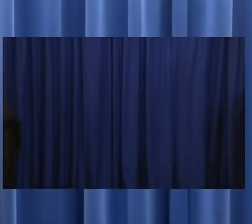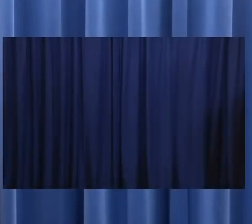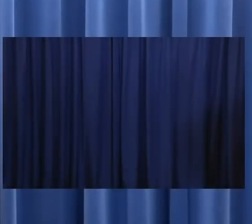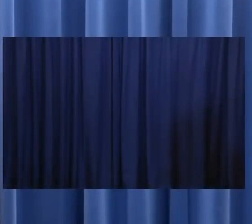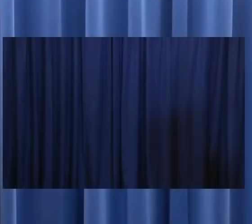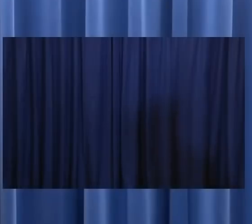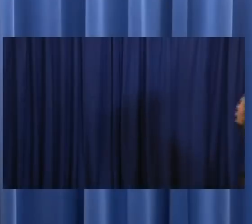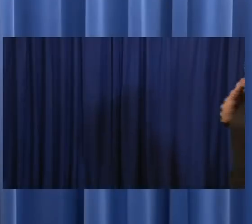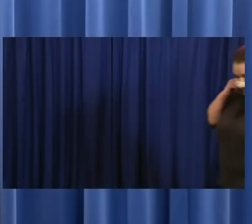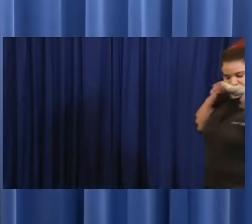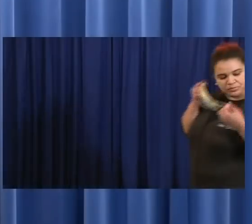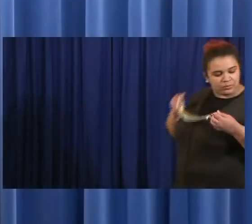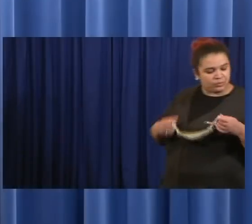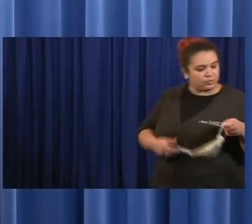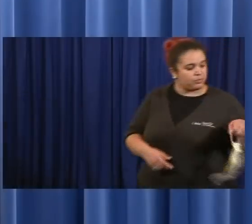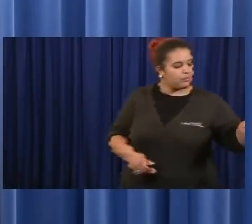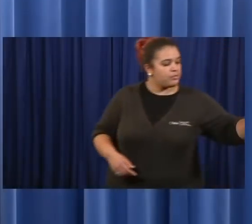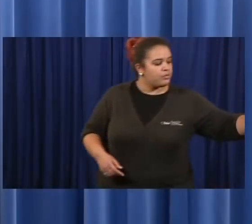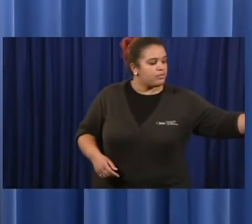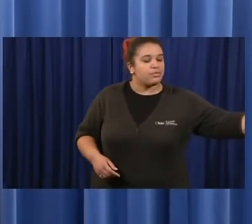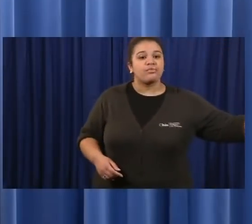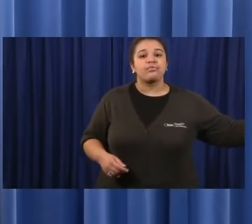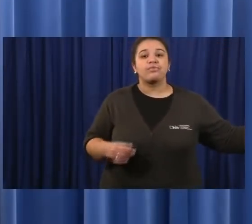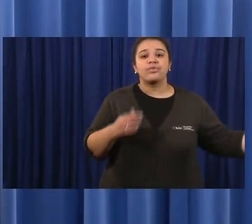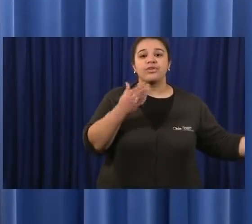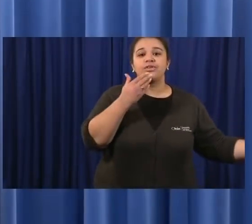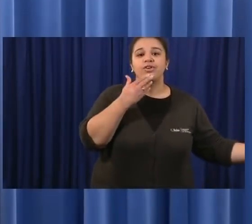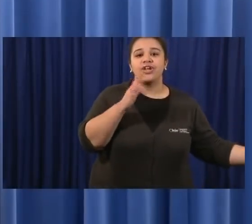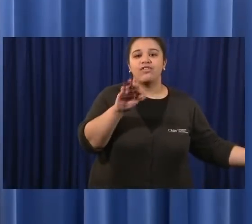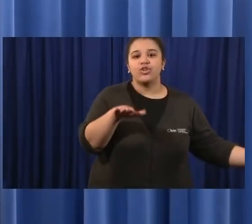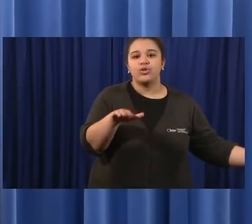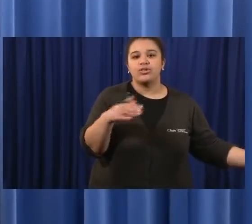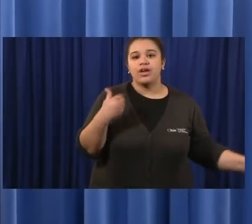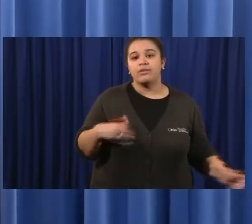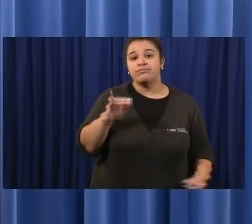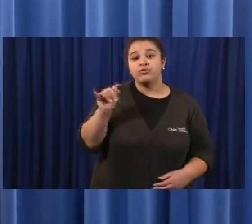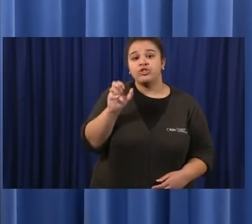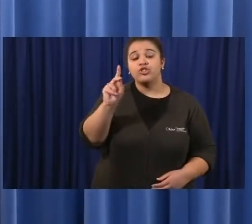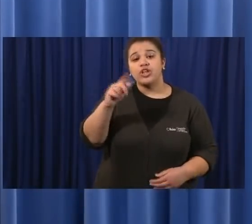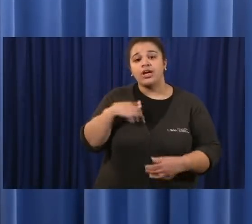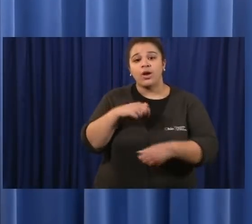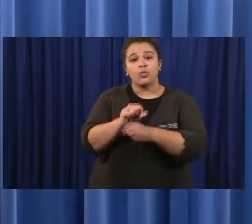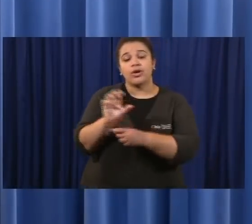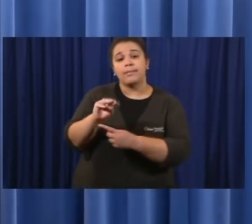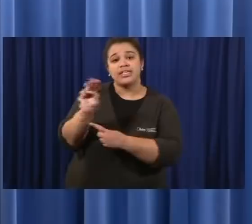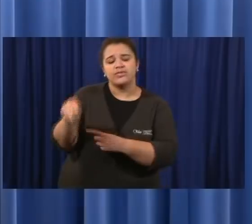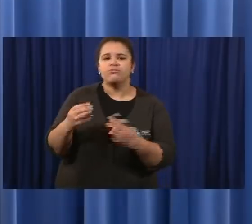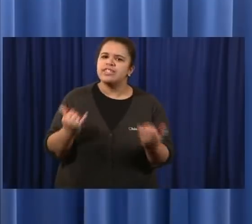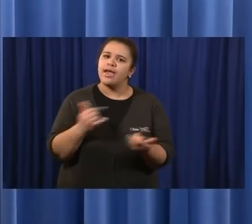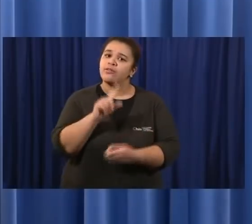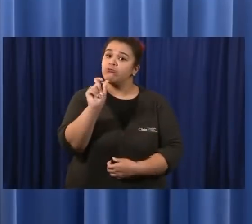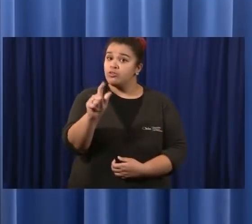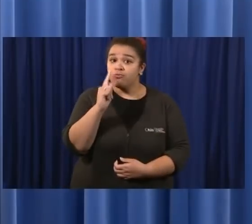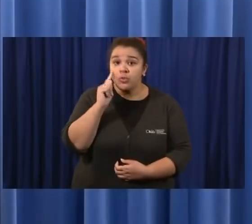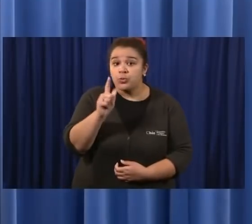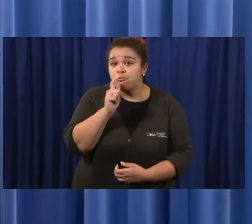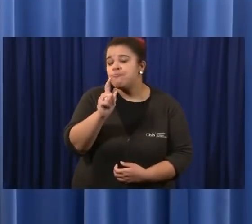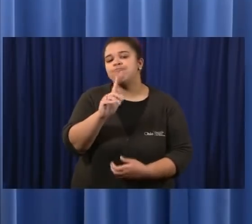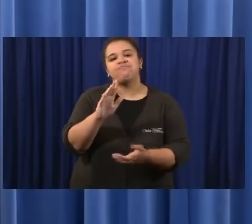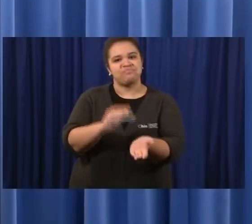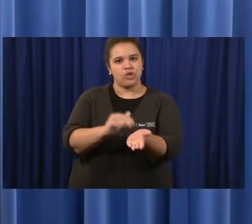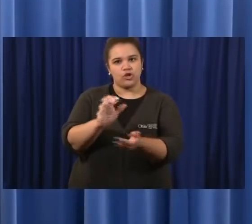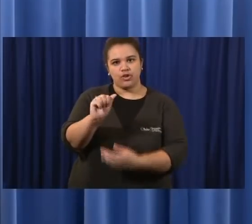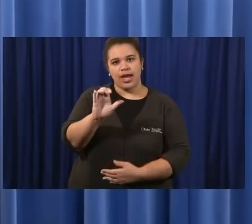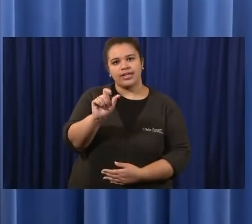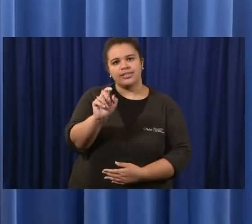Good afternoon. Jack Windsor, WMFD-TV, Mansfield. My question today is for Dr. Acton. Dr. Acton, one